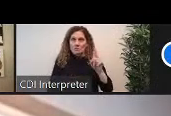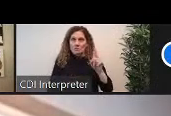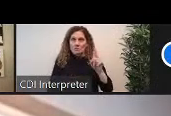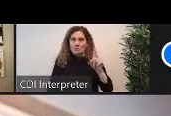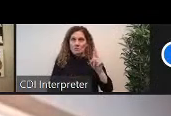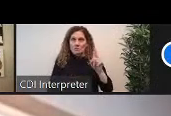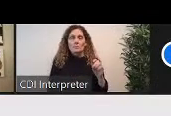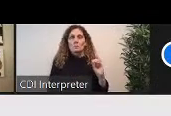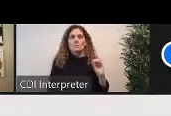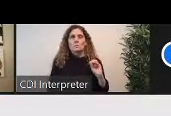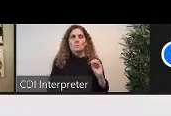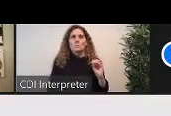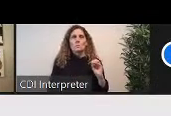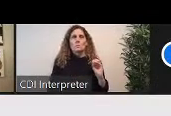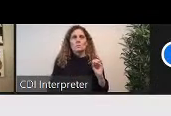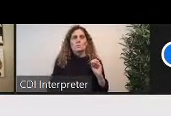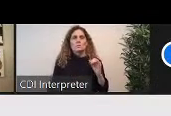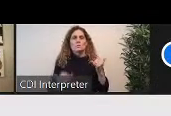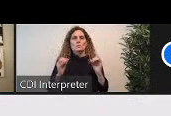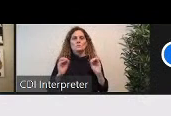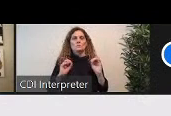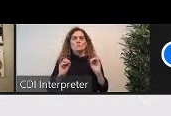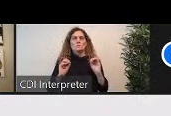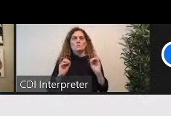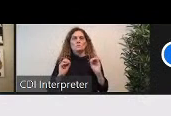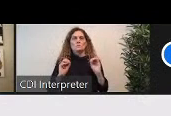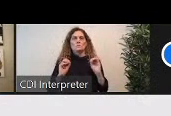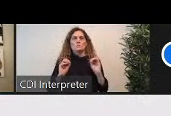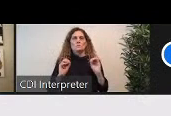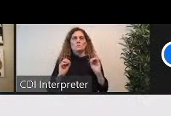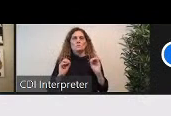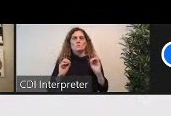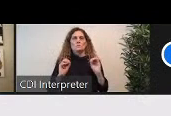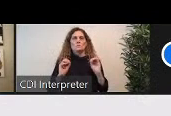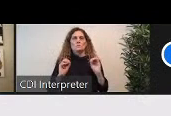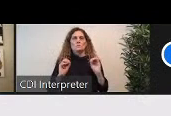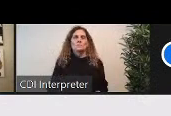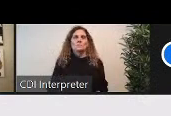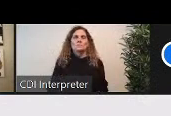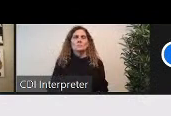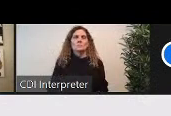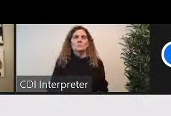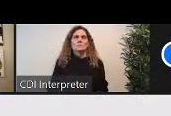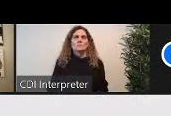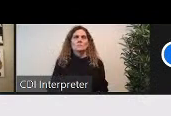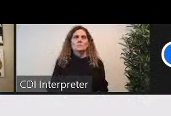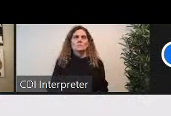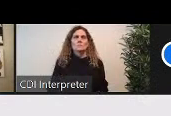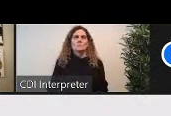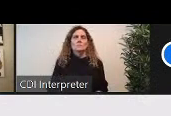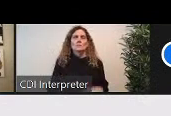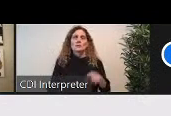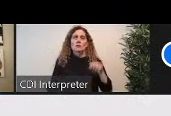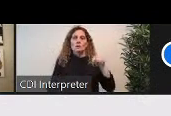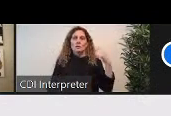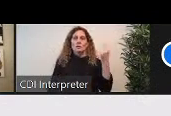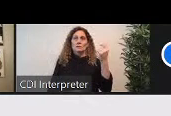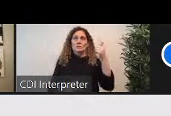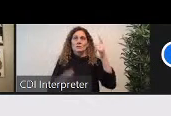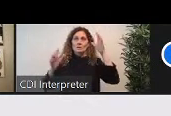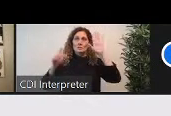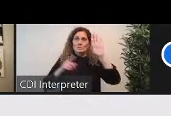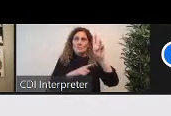And one more question from Sharon Bagenda, Commissioner Jackson. Would you say Tuesday's Bucks game was a success in terms of compliance from the audience?